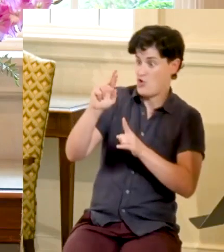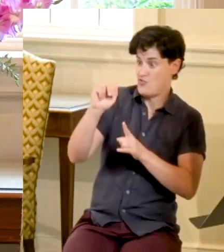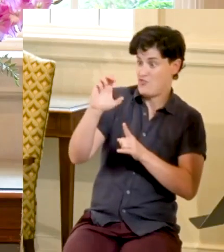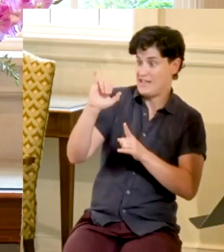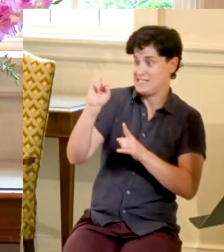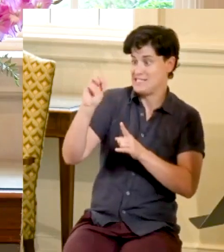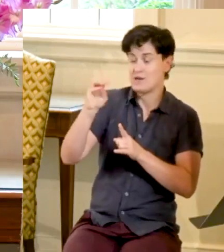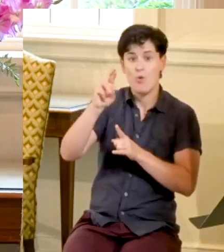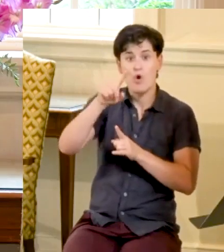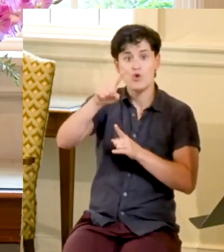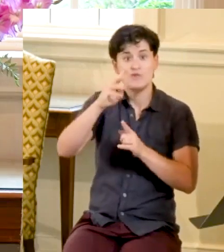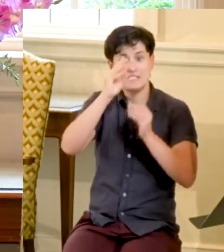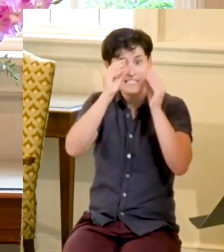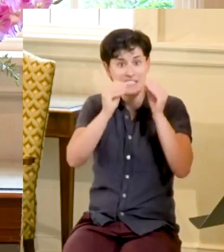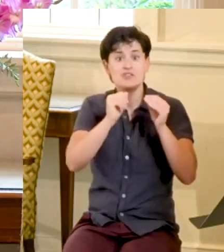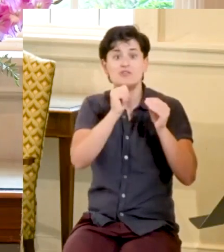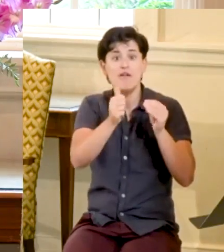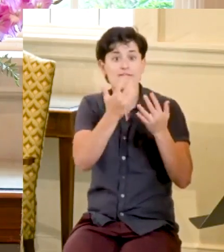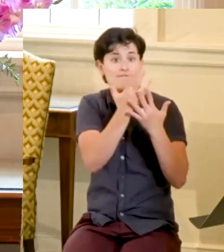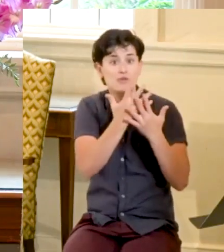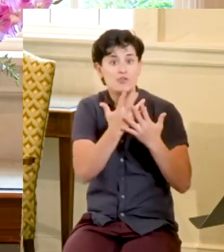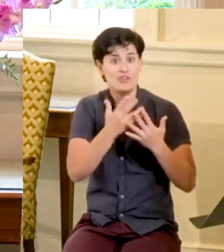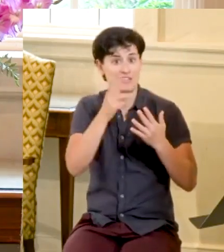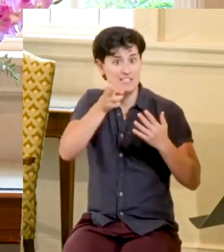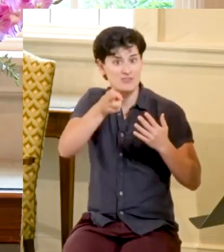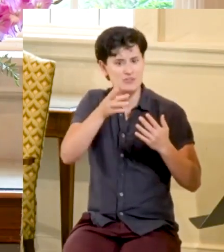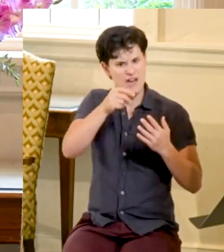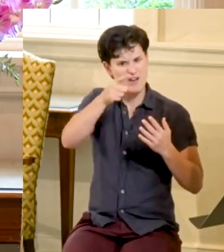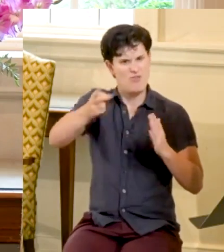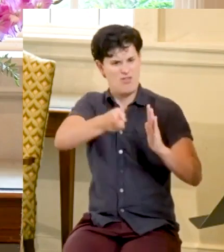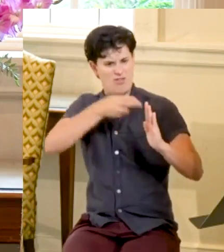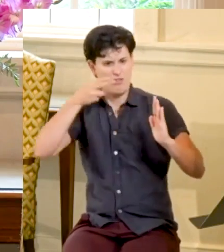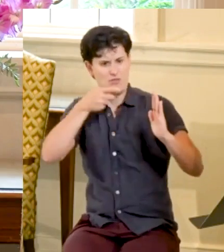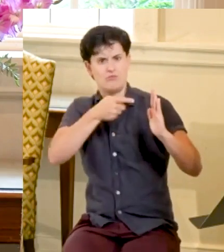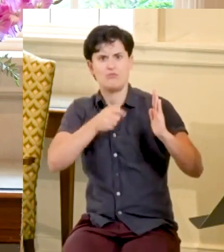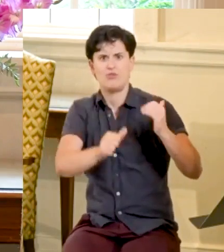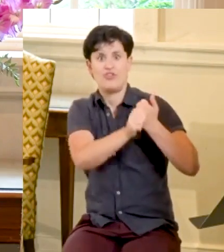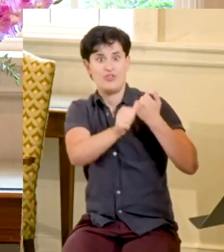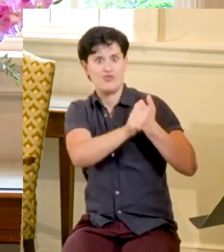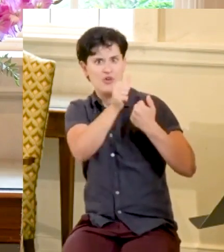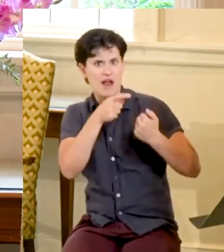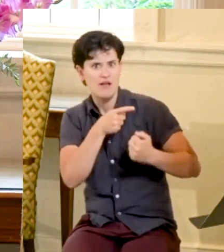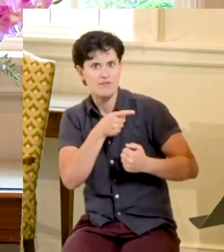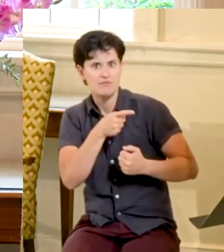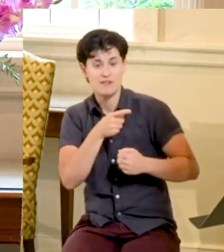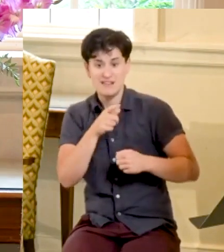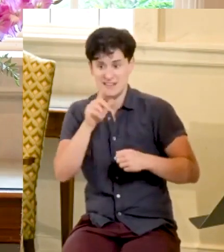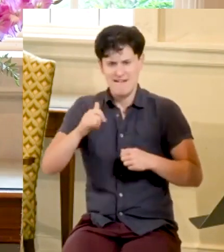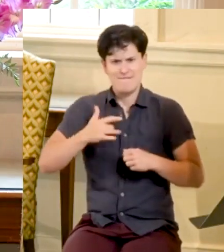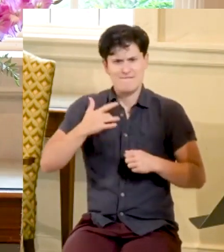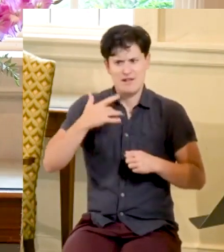history, and you're labeled a threat. Feels like we've traveled back to